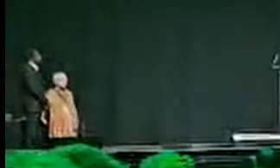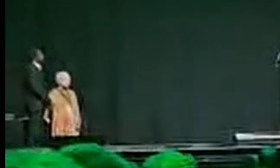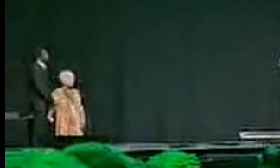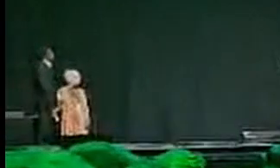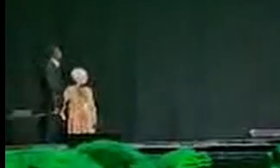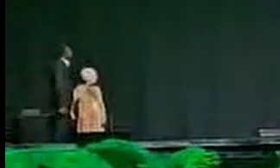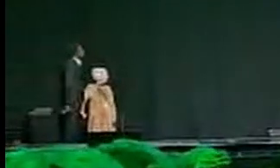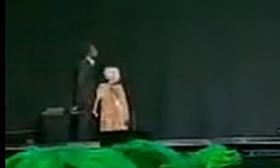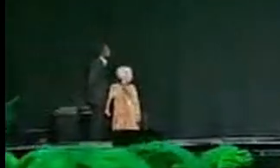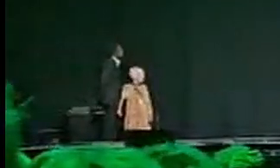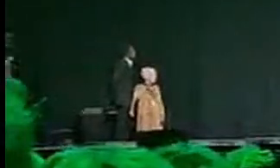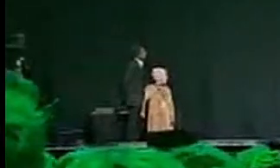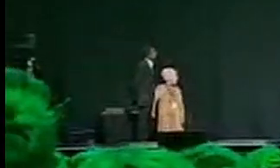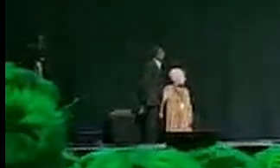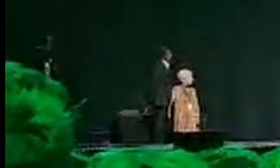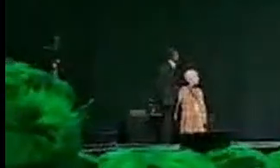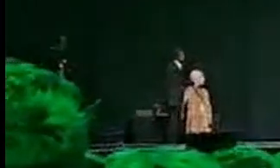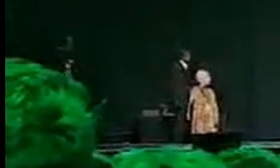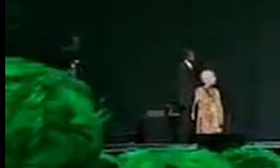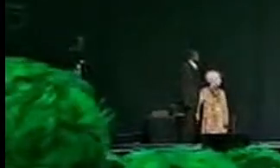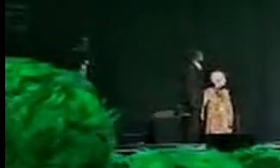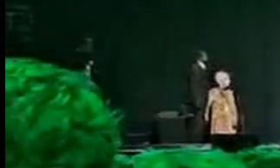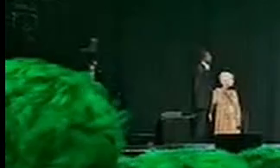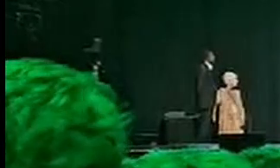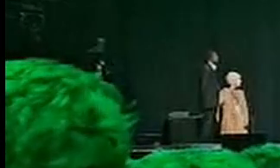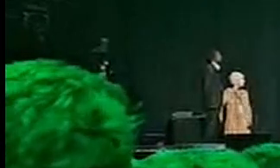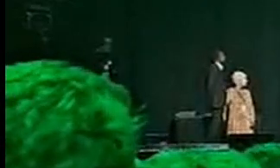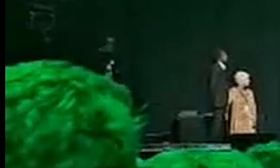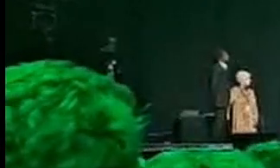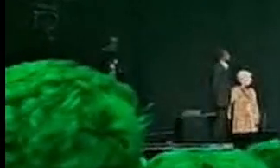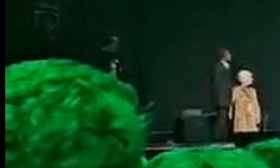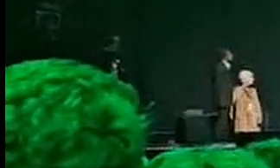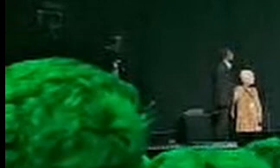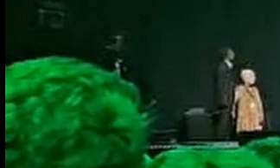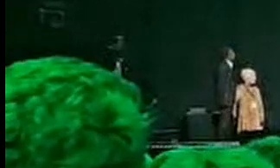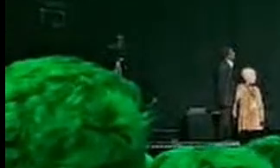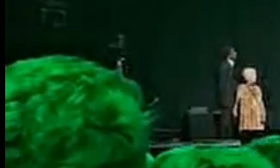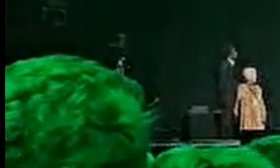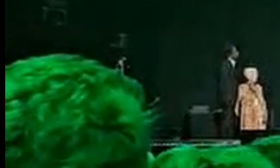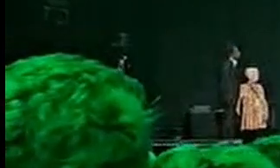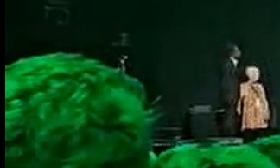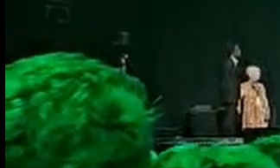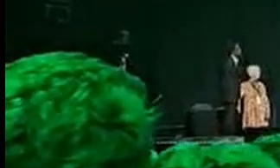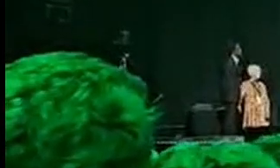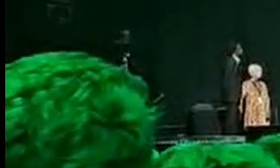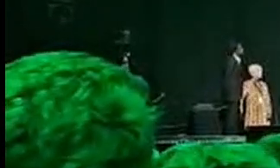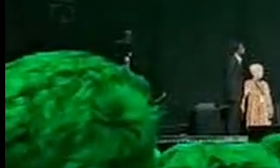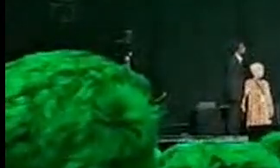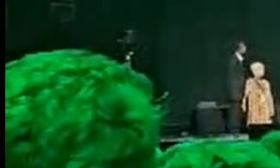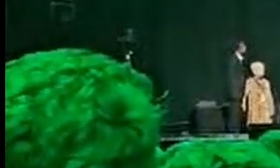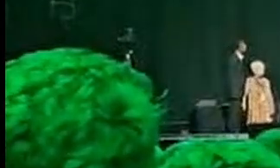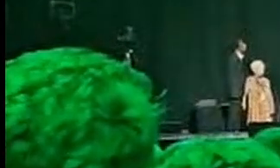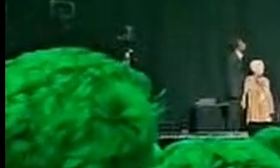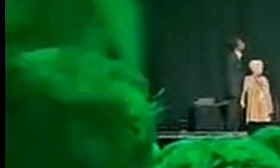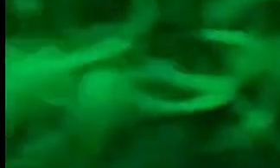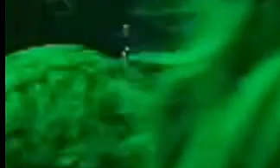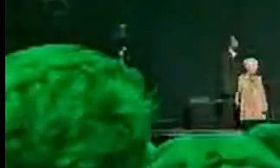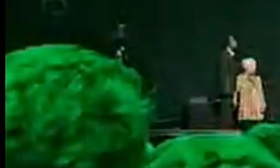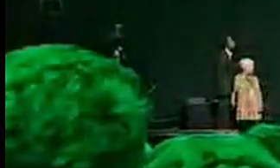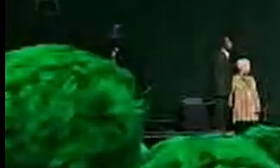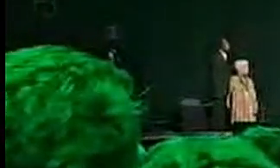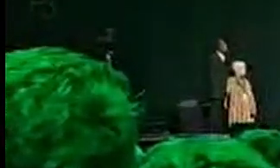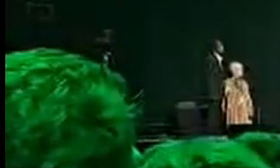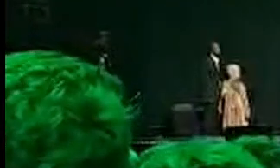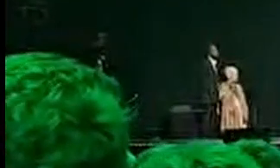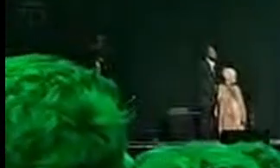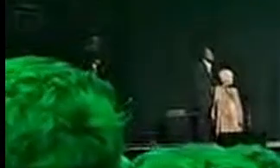During her time at the Alliance, she led training, exhibitions and performances, as well as producing three pieces of